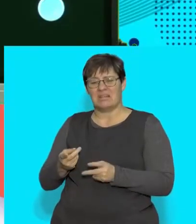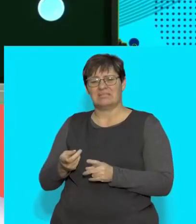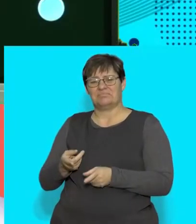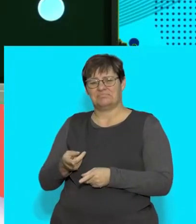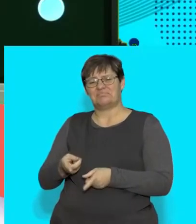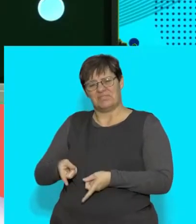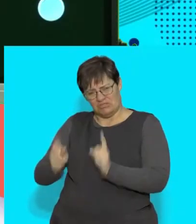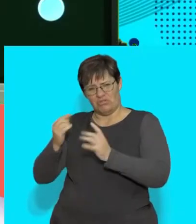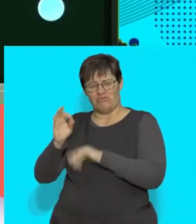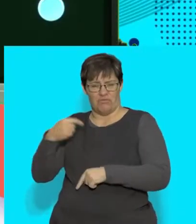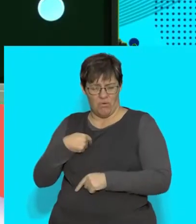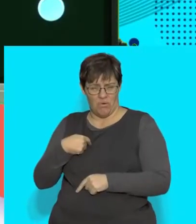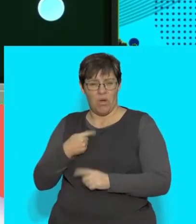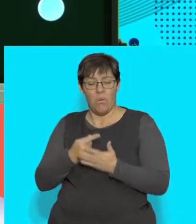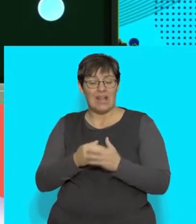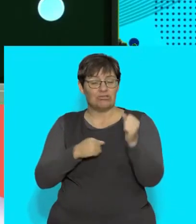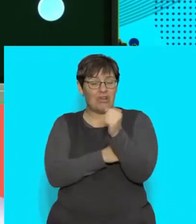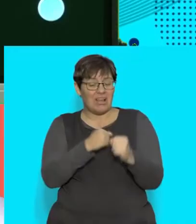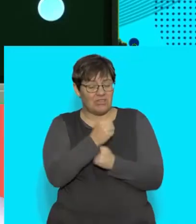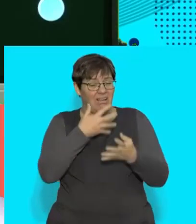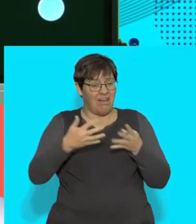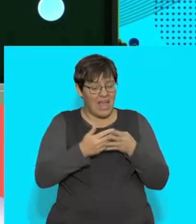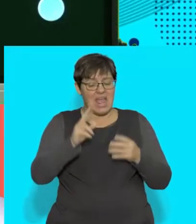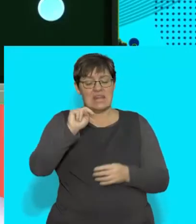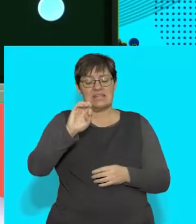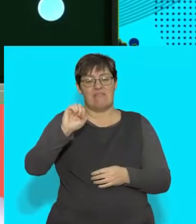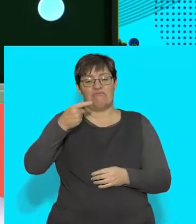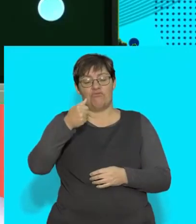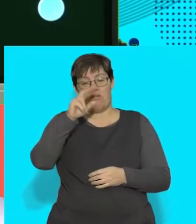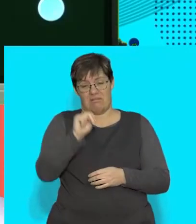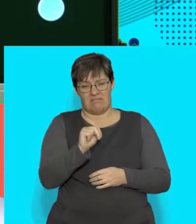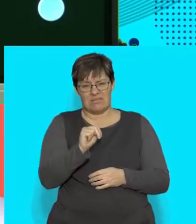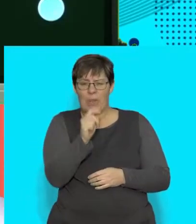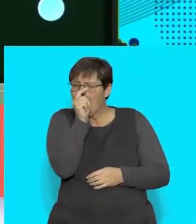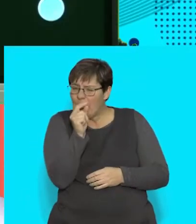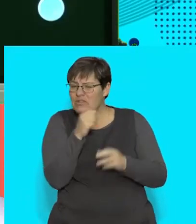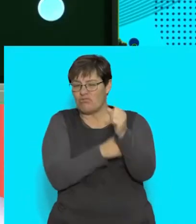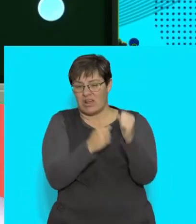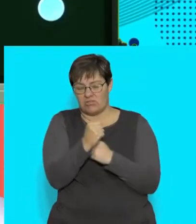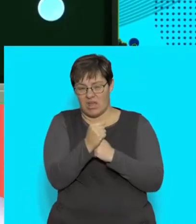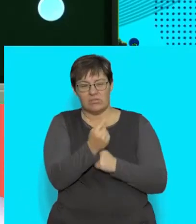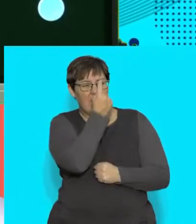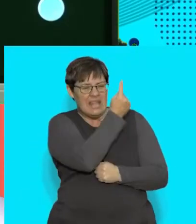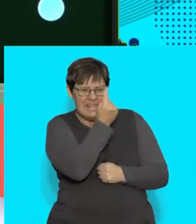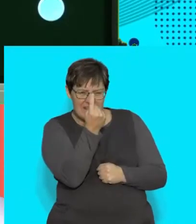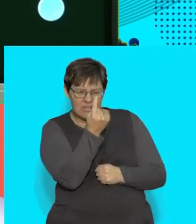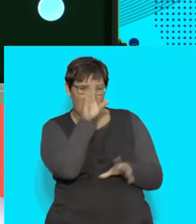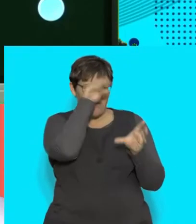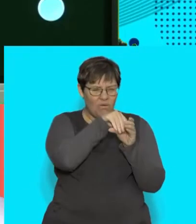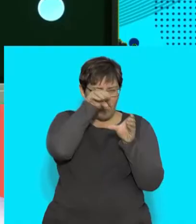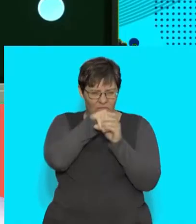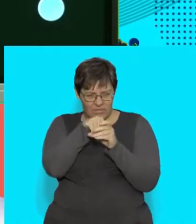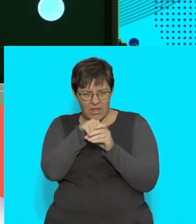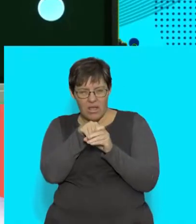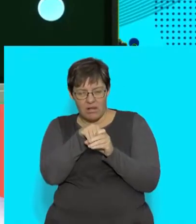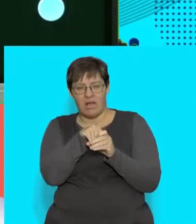of a little structure called the nephron, right? And parts of the nephron, each got a little part in how it's going